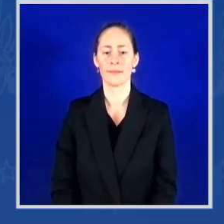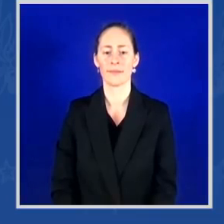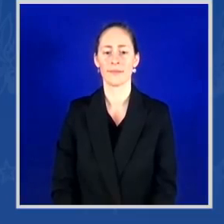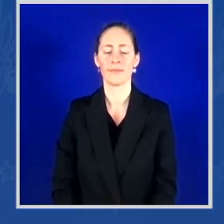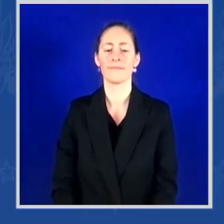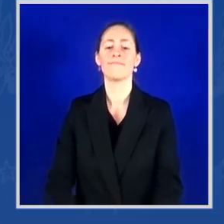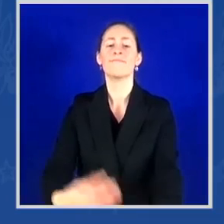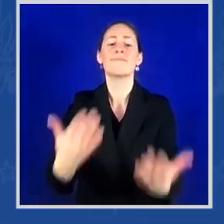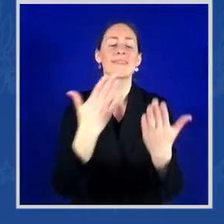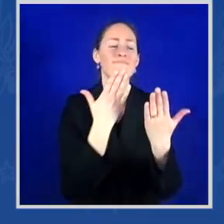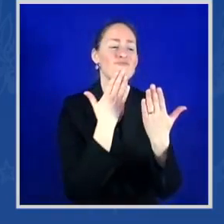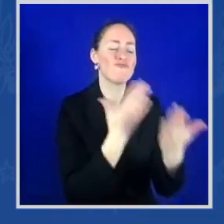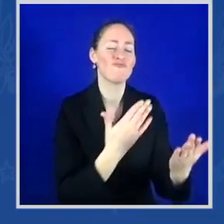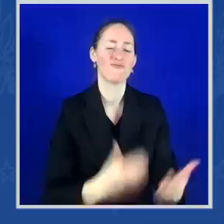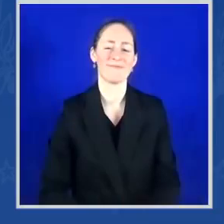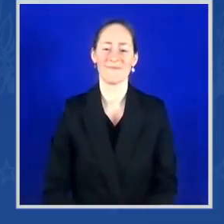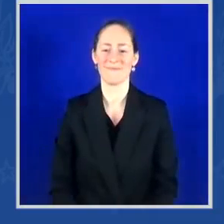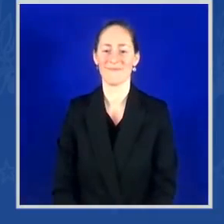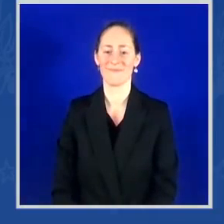Admiral, I'll take that.